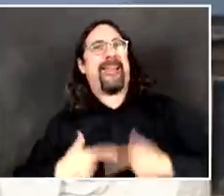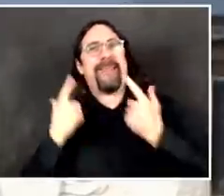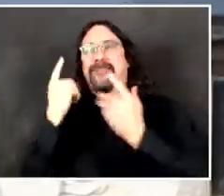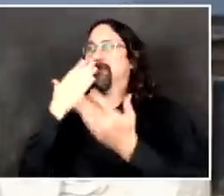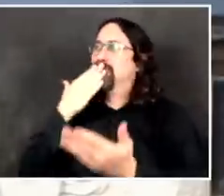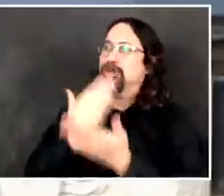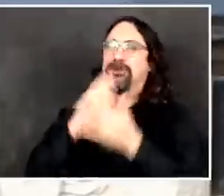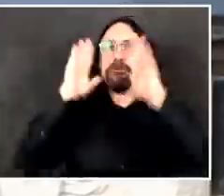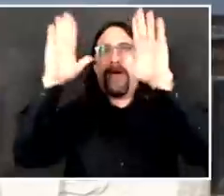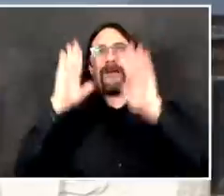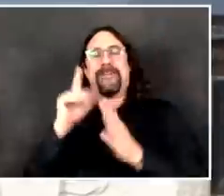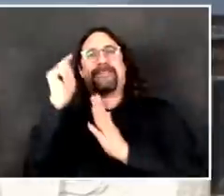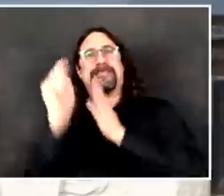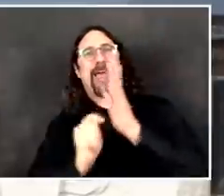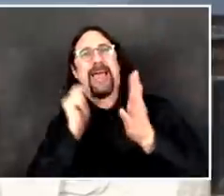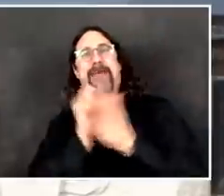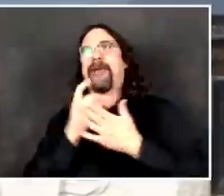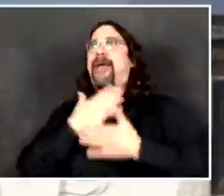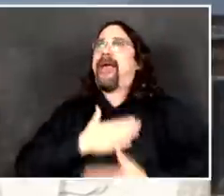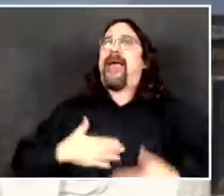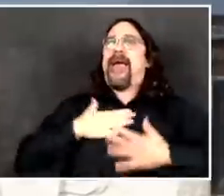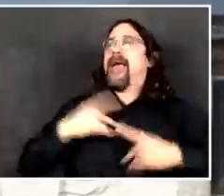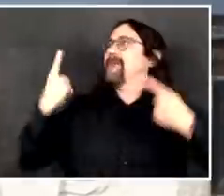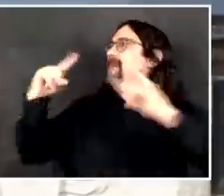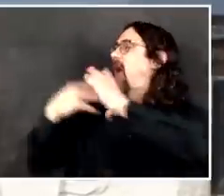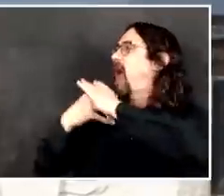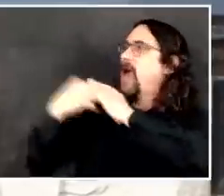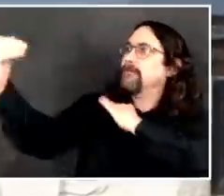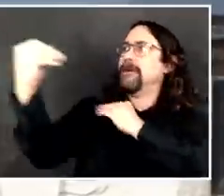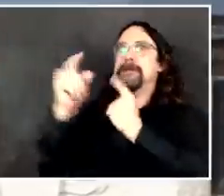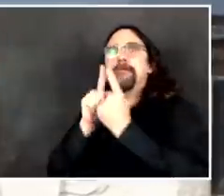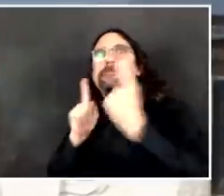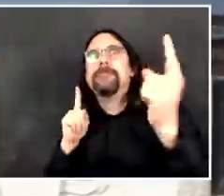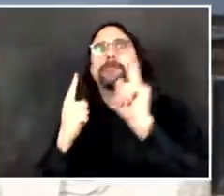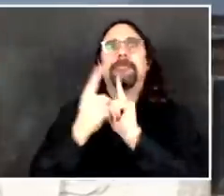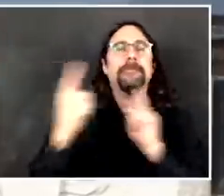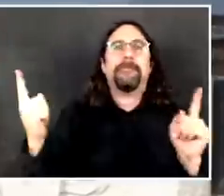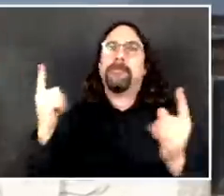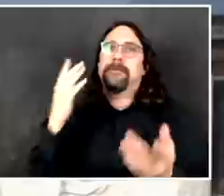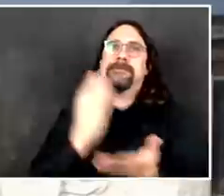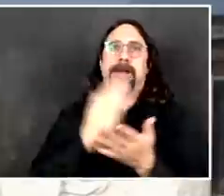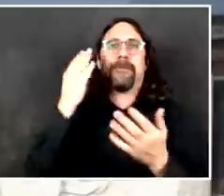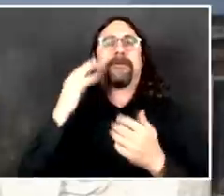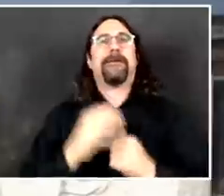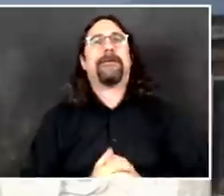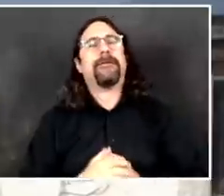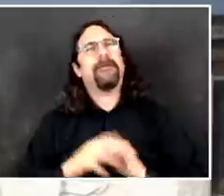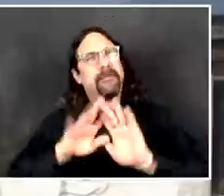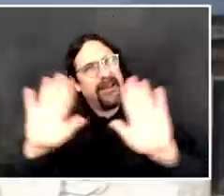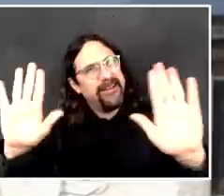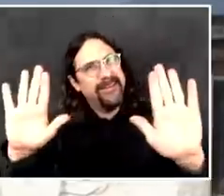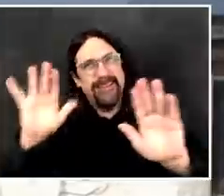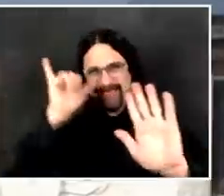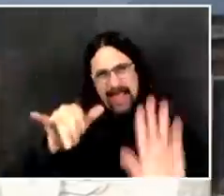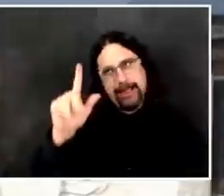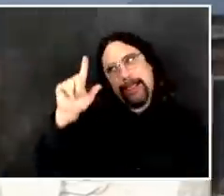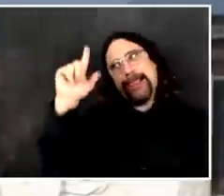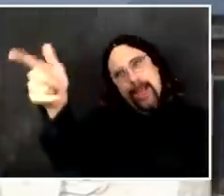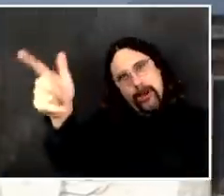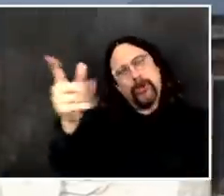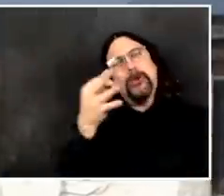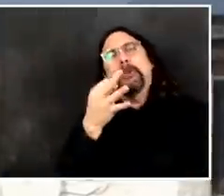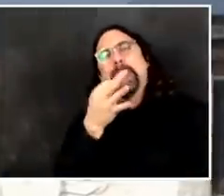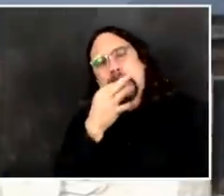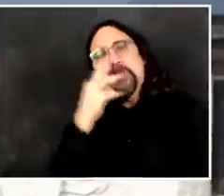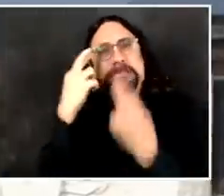strong people. They're fighting right now, and they have to keep fighting, and we have to keep supporting them and showing them our love and